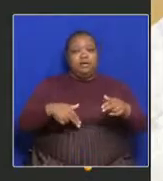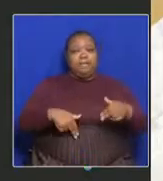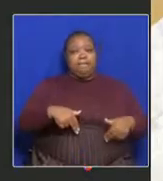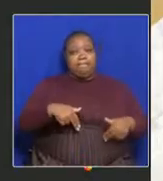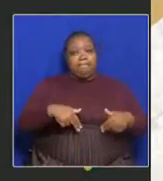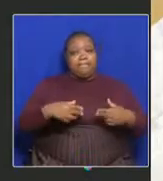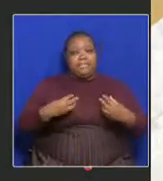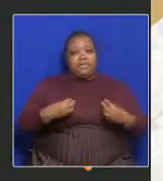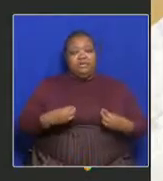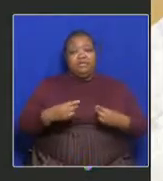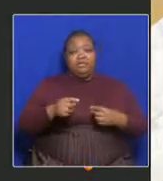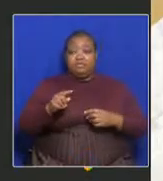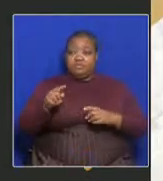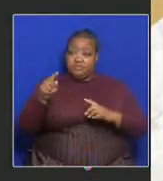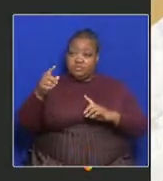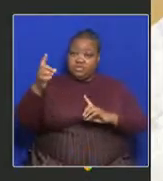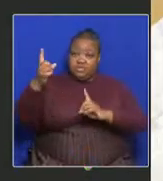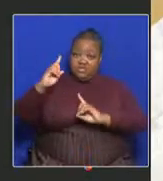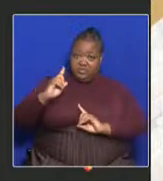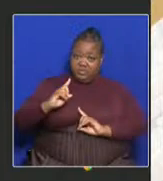received?